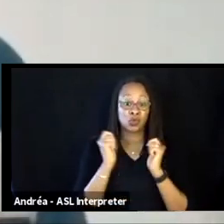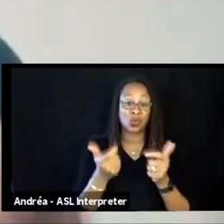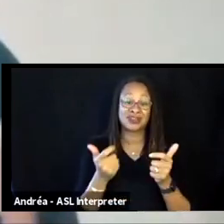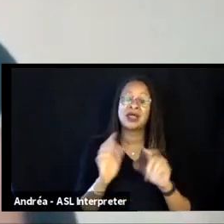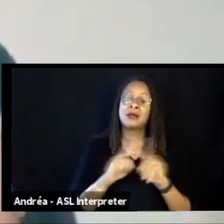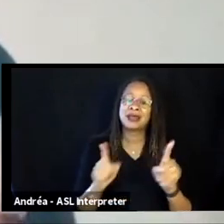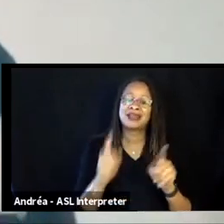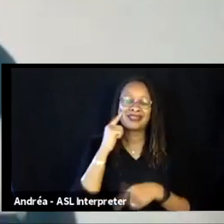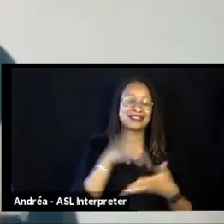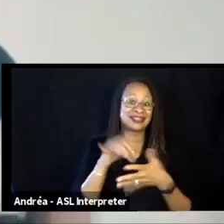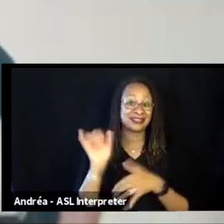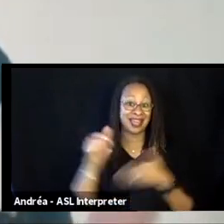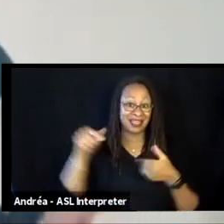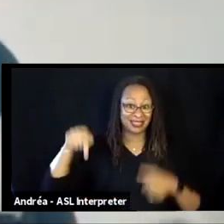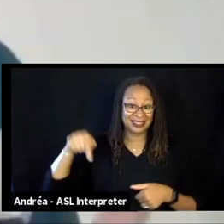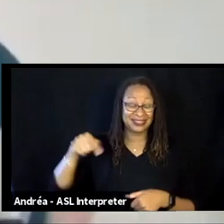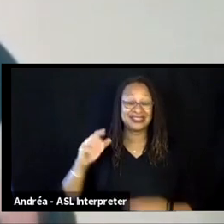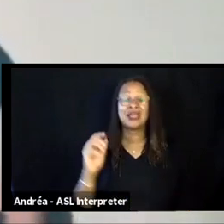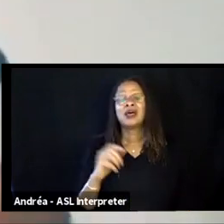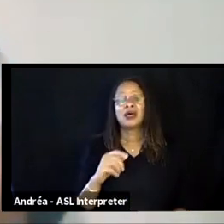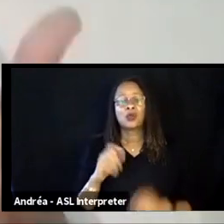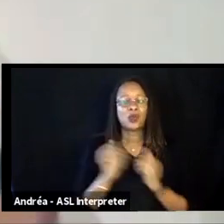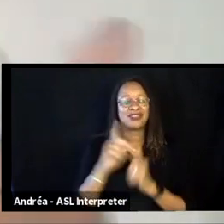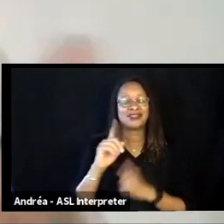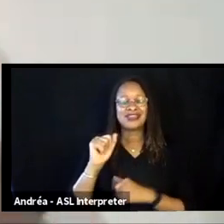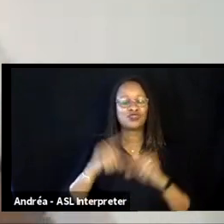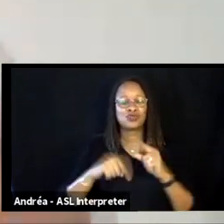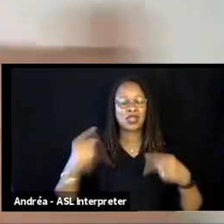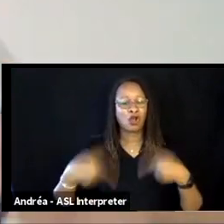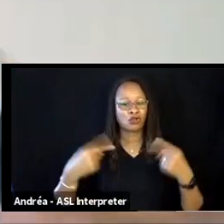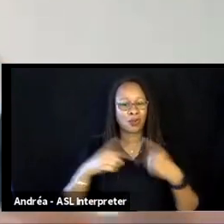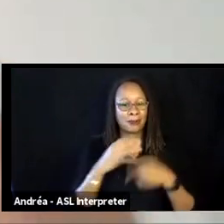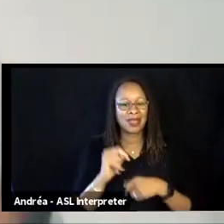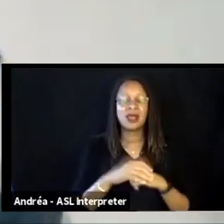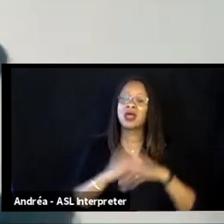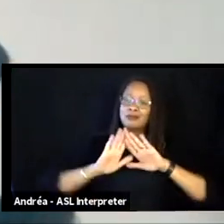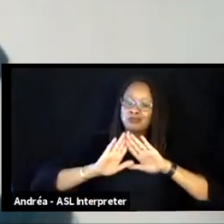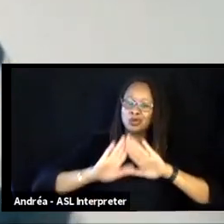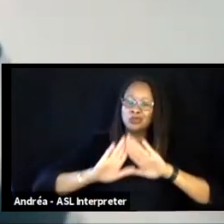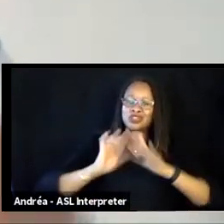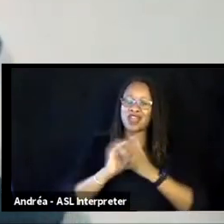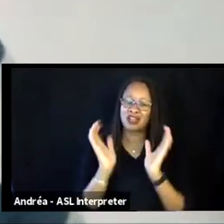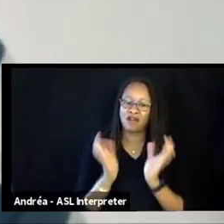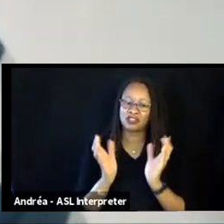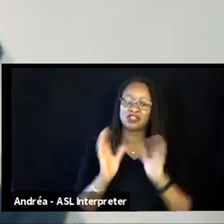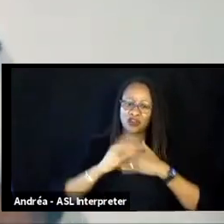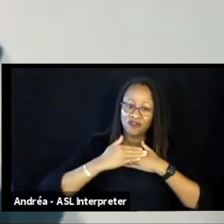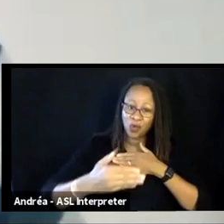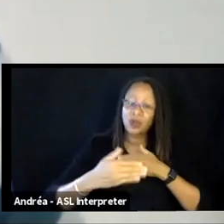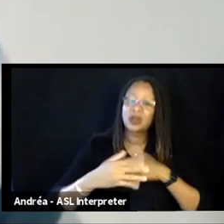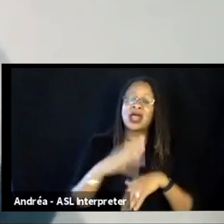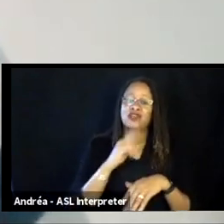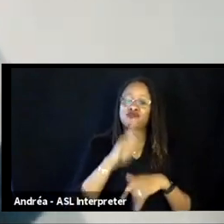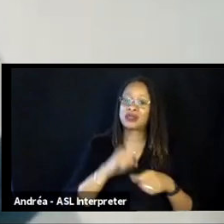think studies like this, with data that you can't argue, just always kind of push the conversation forward. And we're really